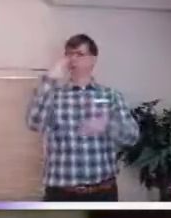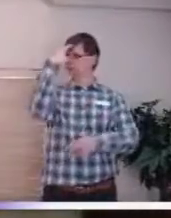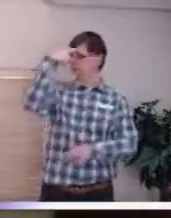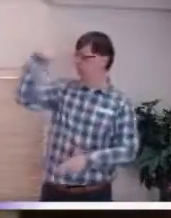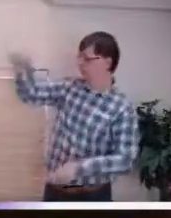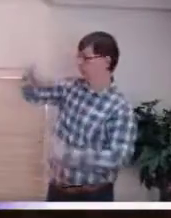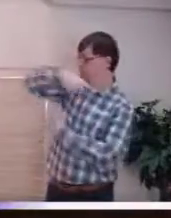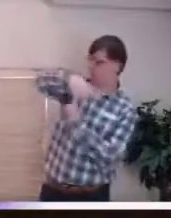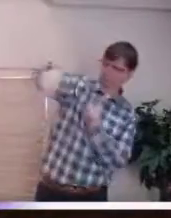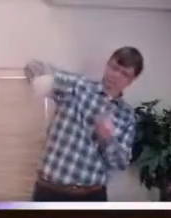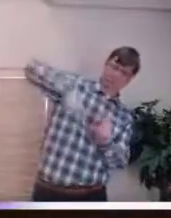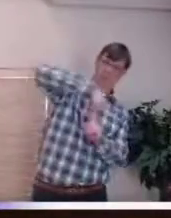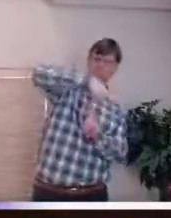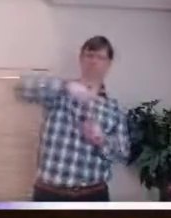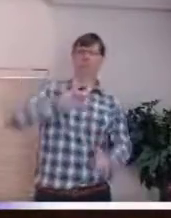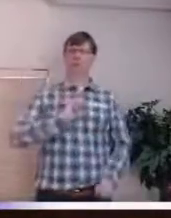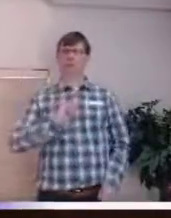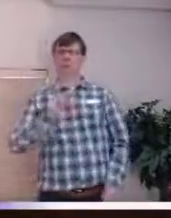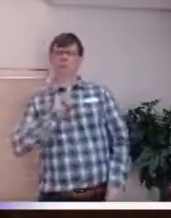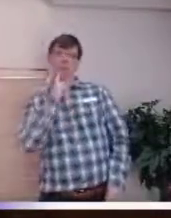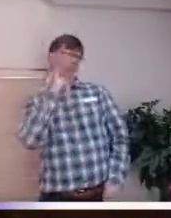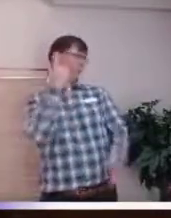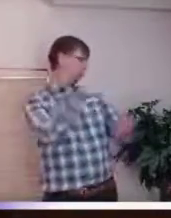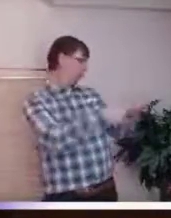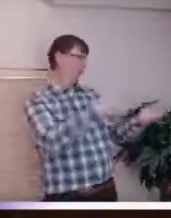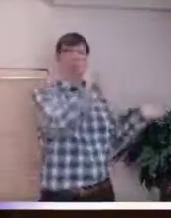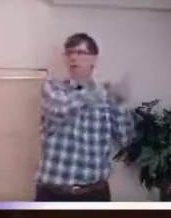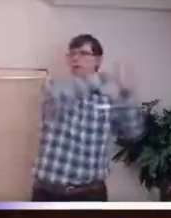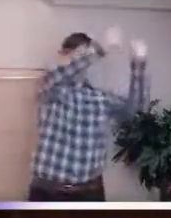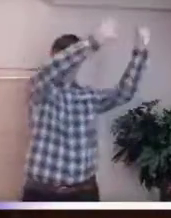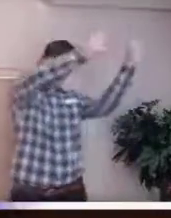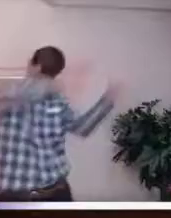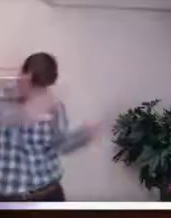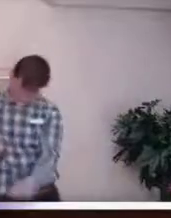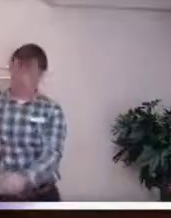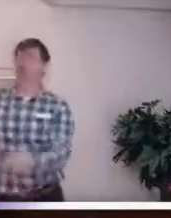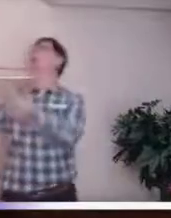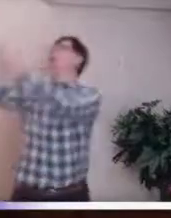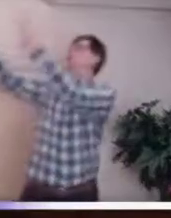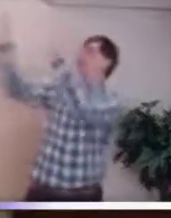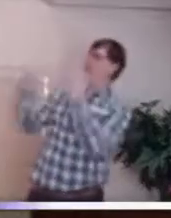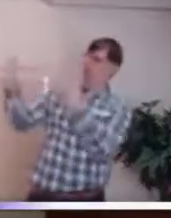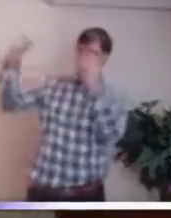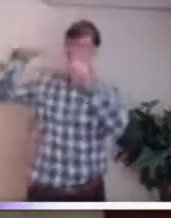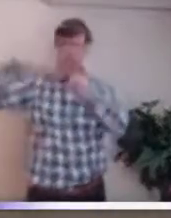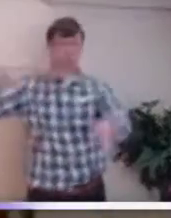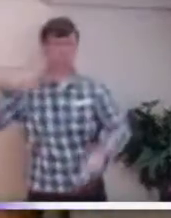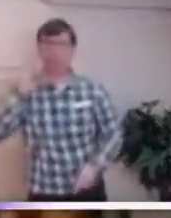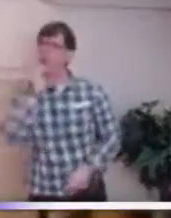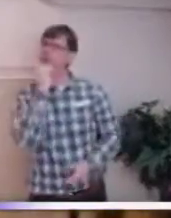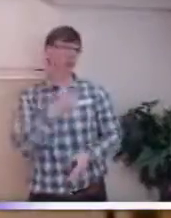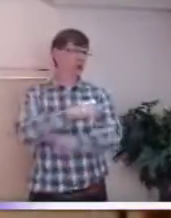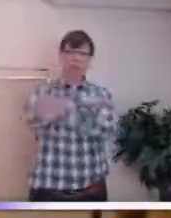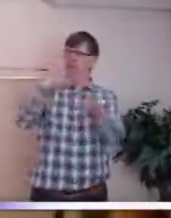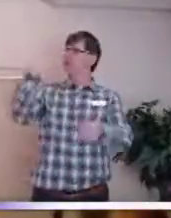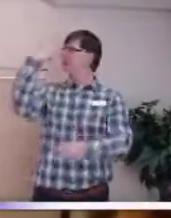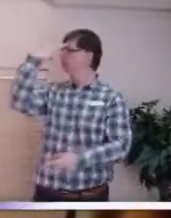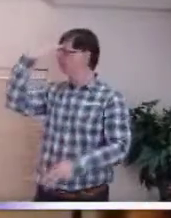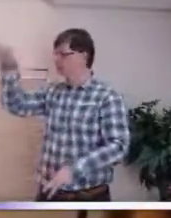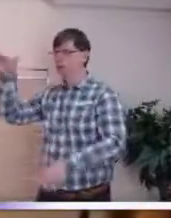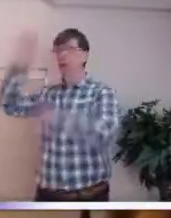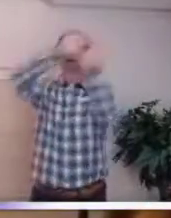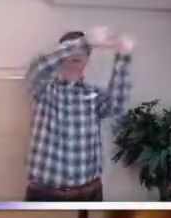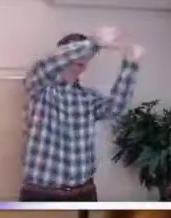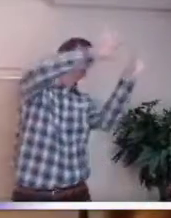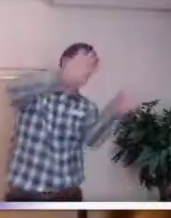looking around and I'm going, where did all this snow come from? I don't ever remember seeing snow. I have never